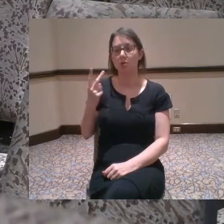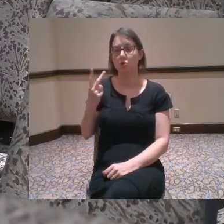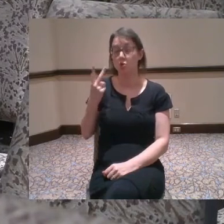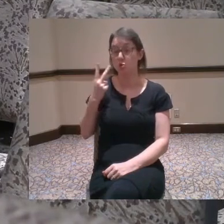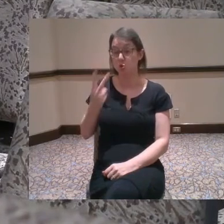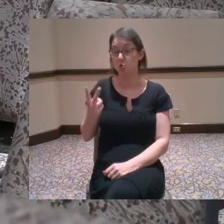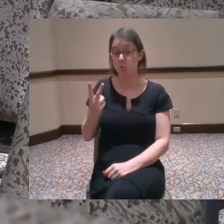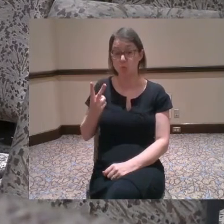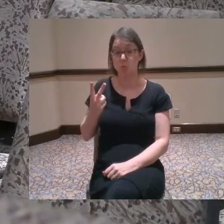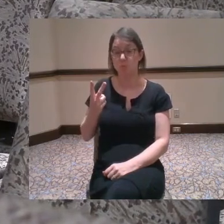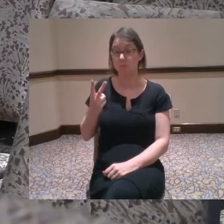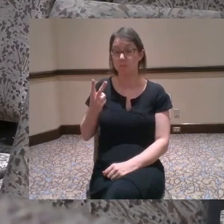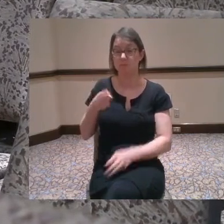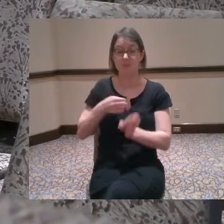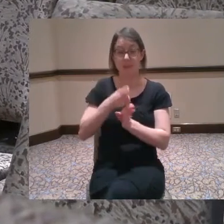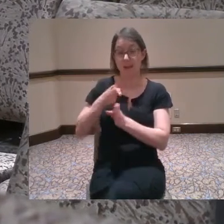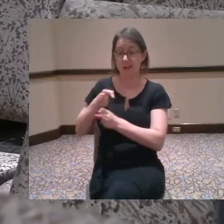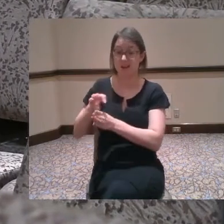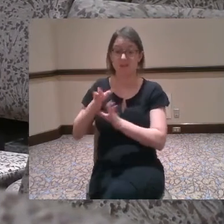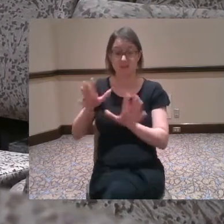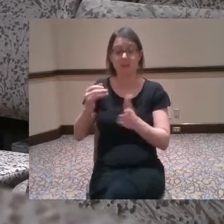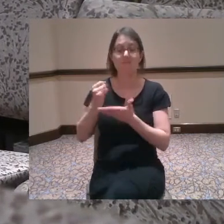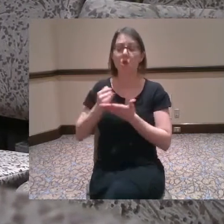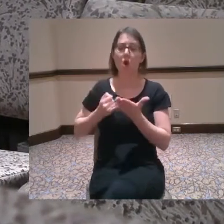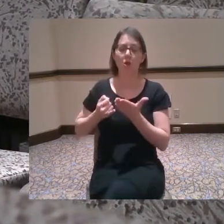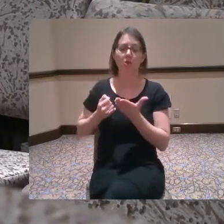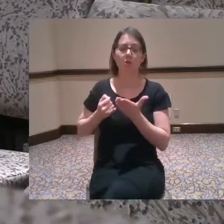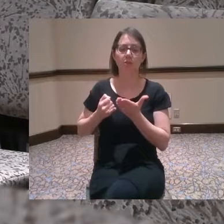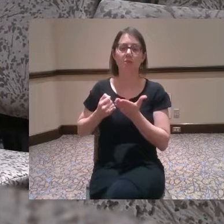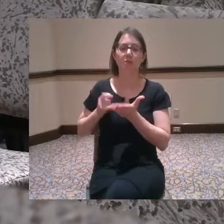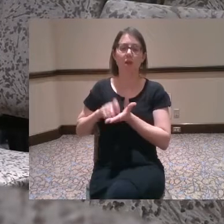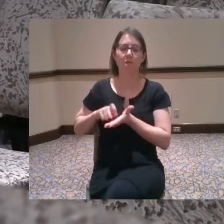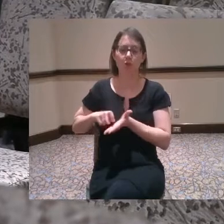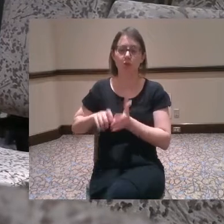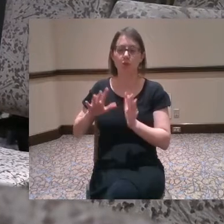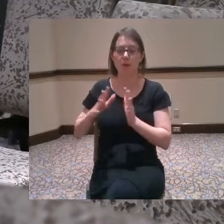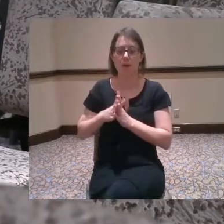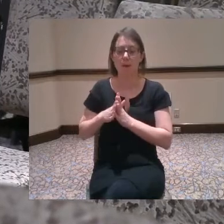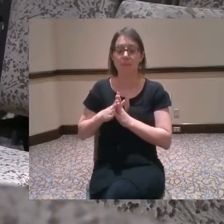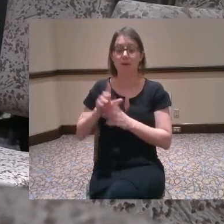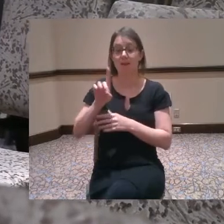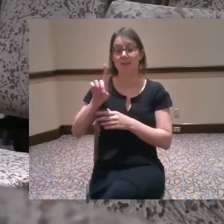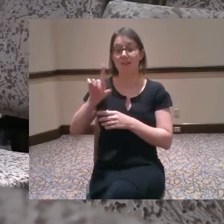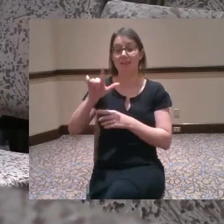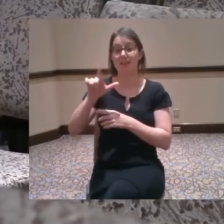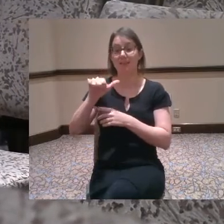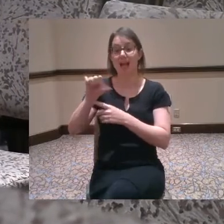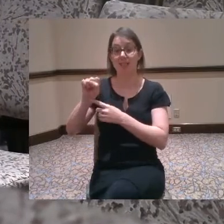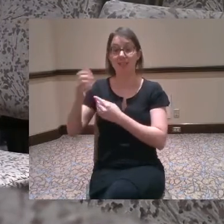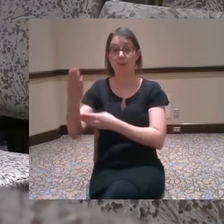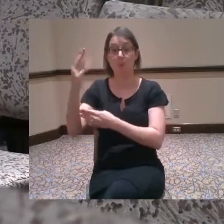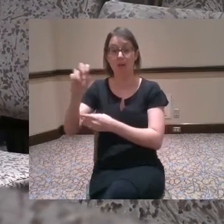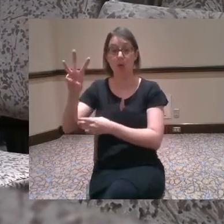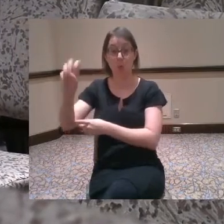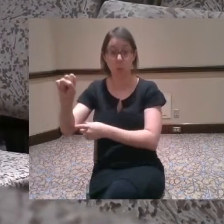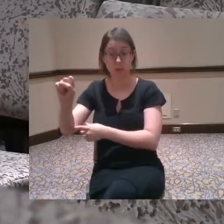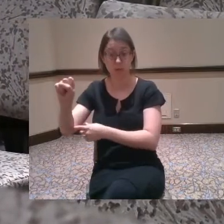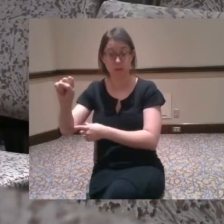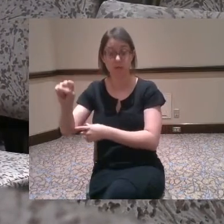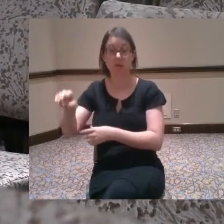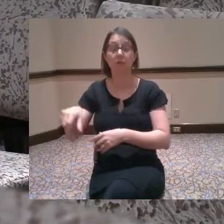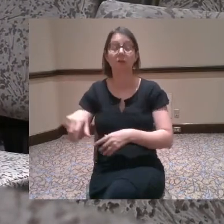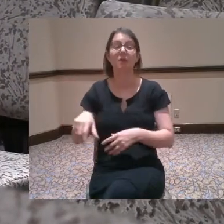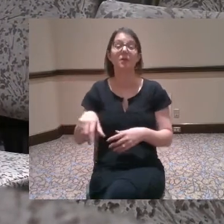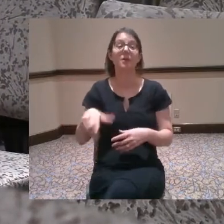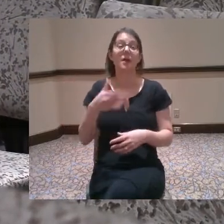two major avenues for arts coverage in our city, which was the Dallas Morning News